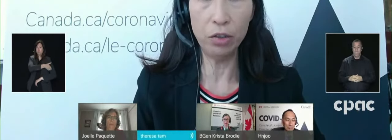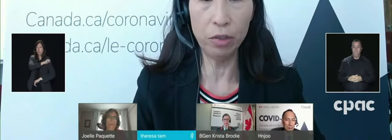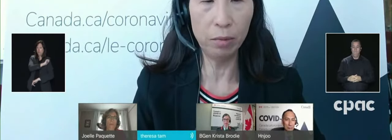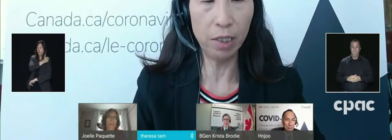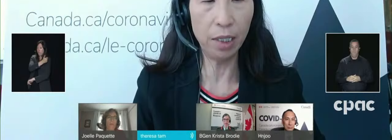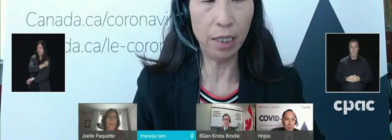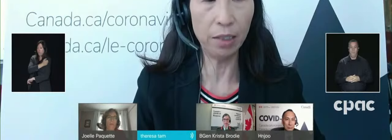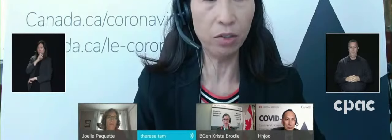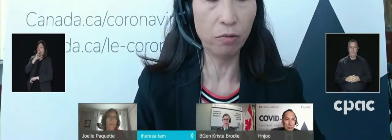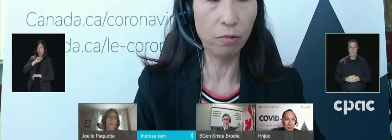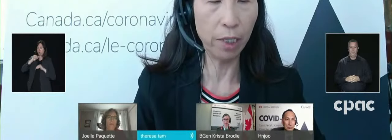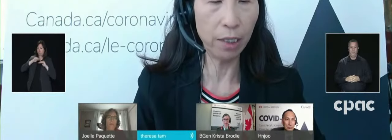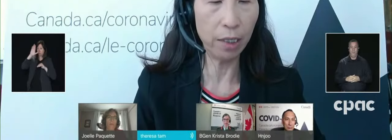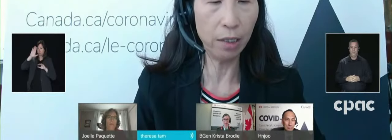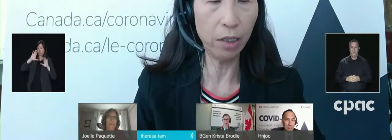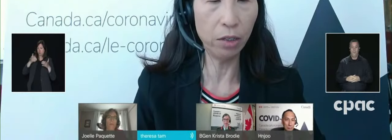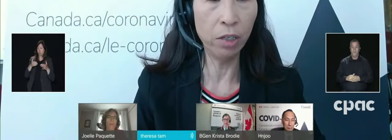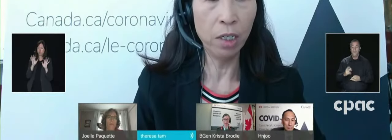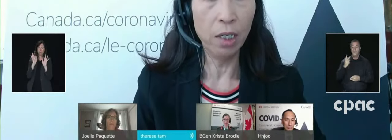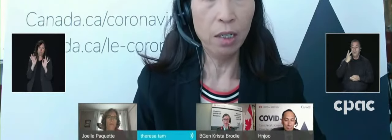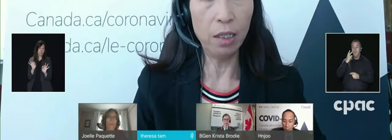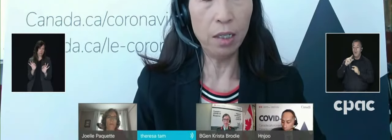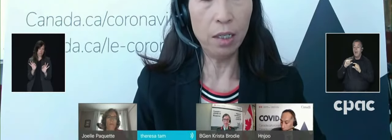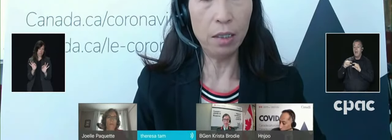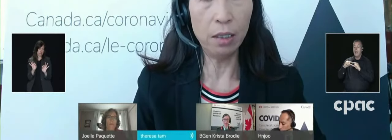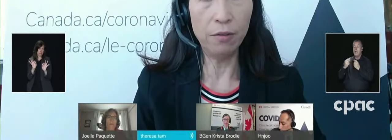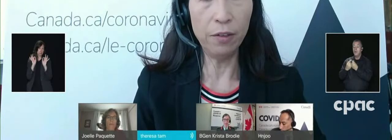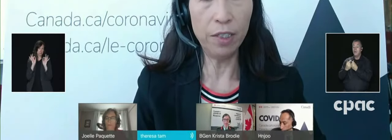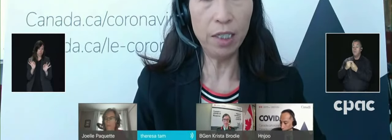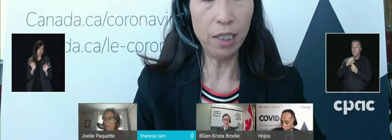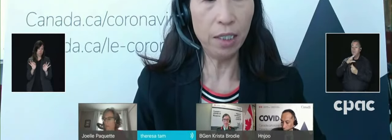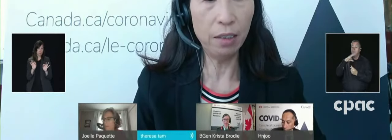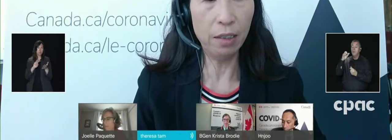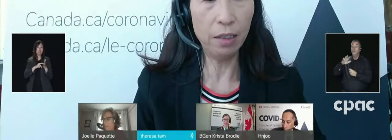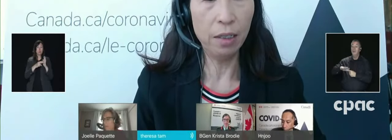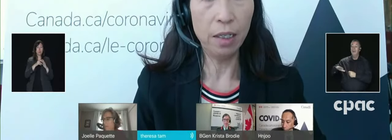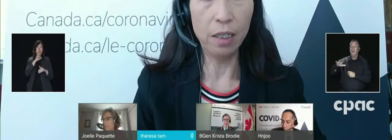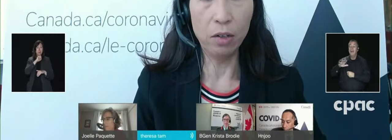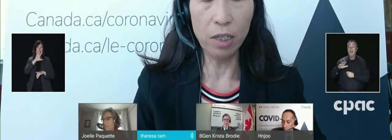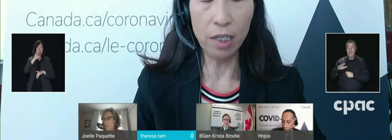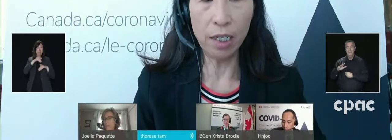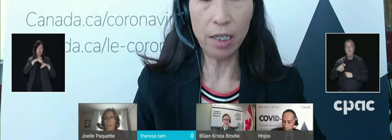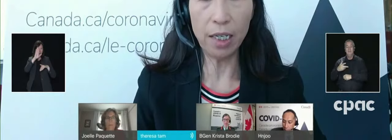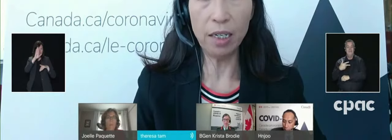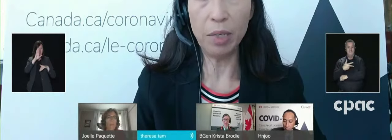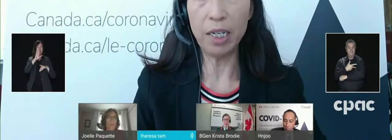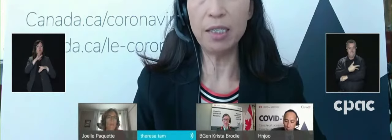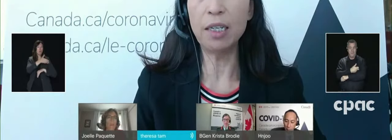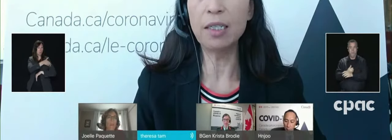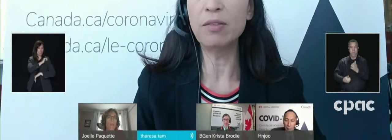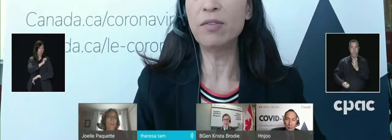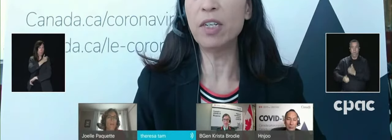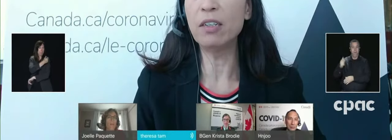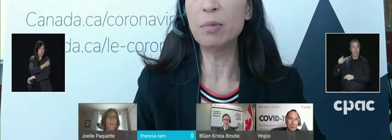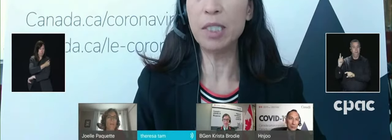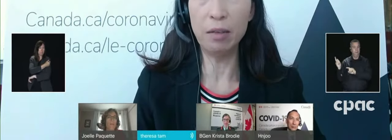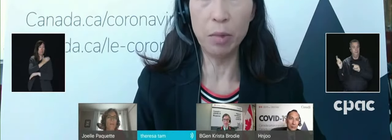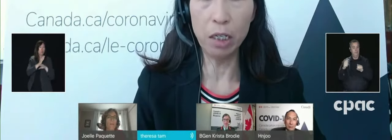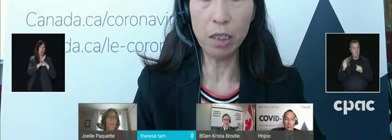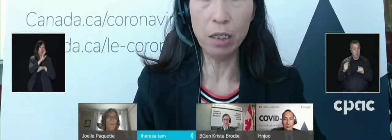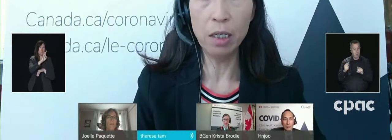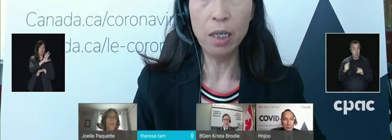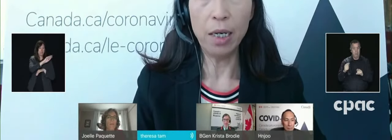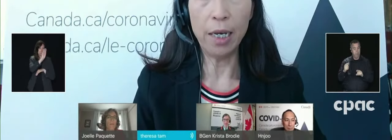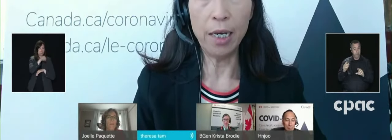older age groups, and that's great. So the 50 years and older are getting past that